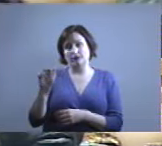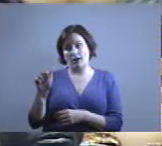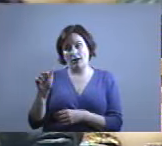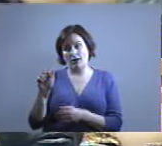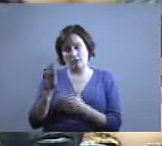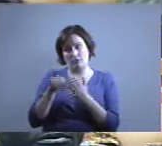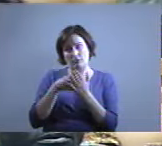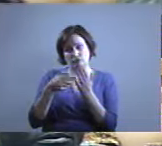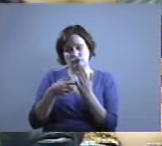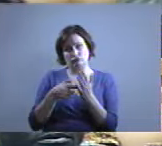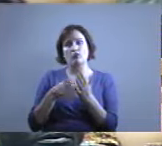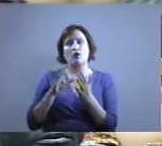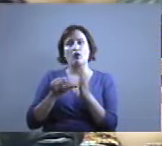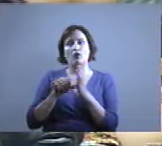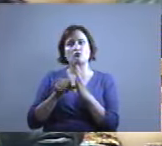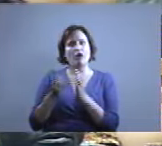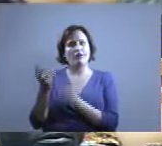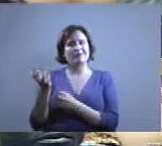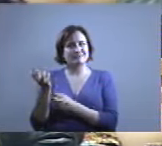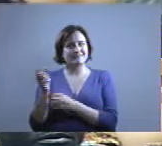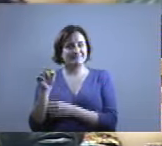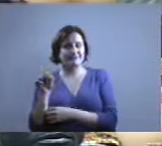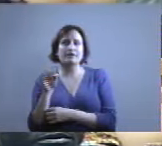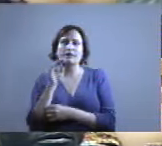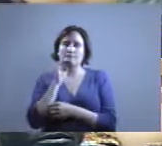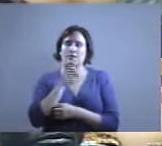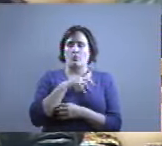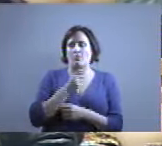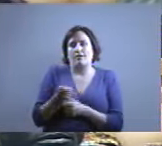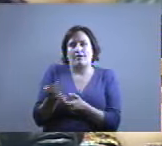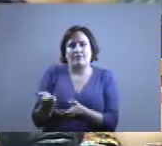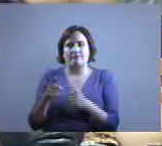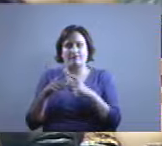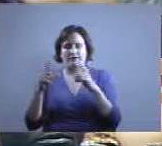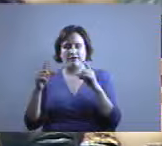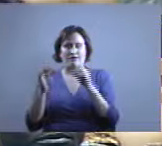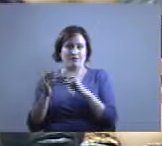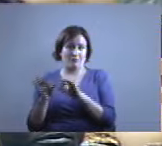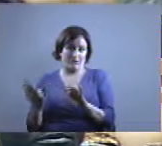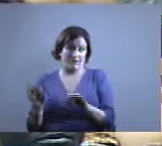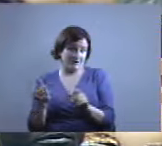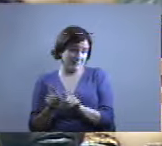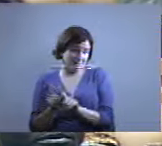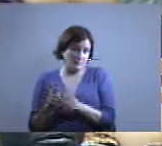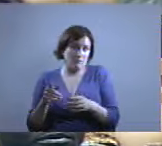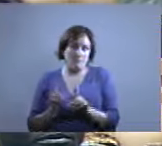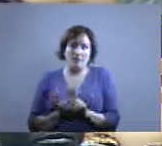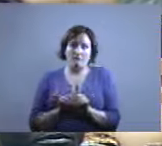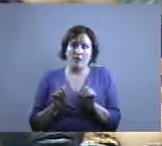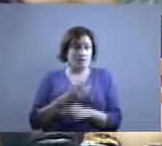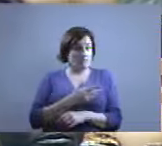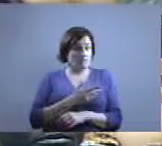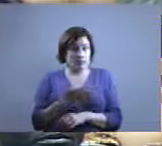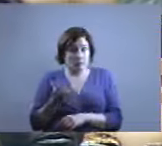grant recipients, they will receive the card free. The rest will apply and